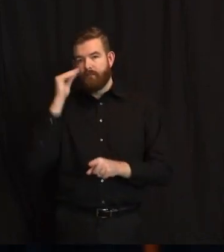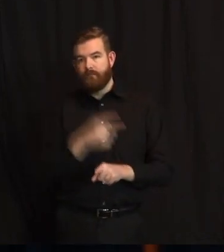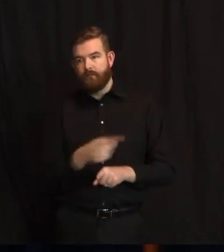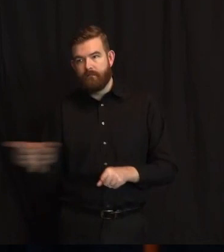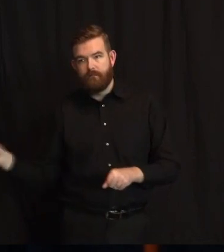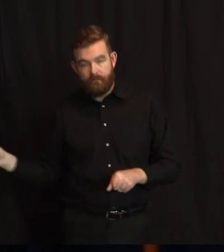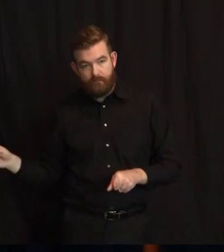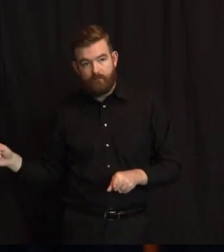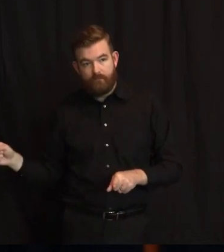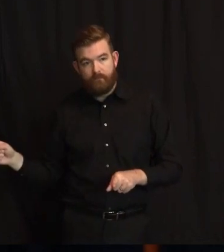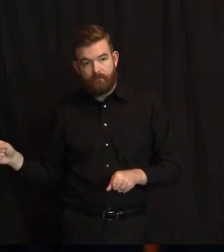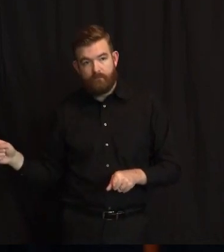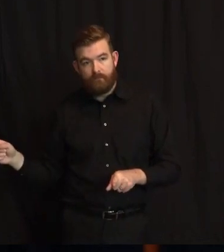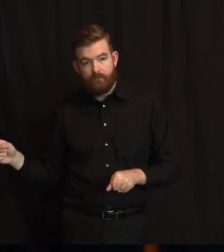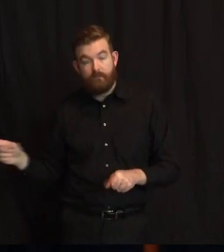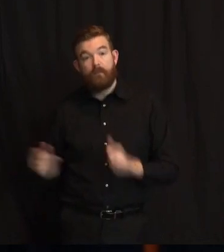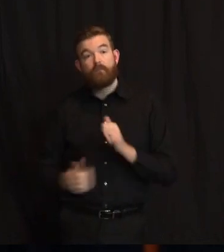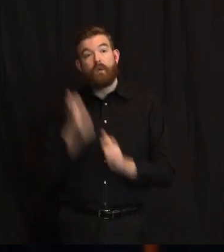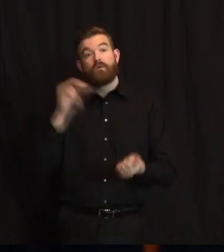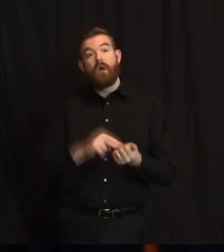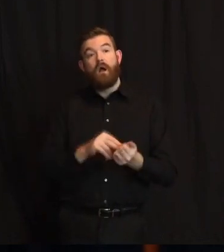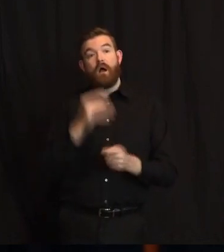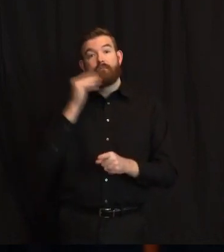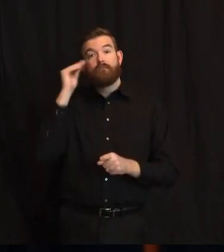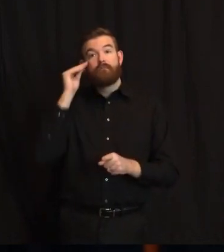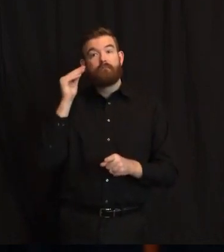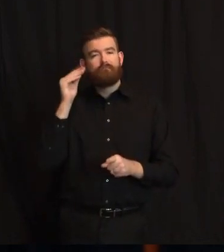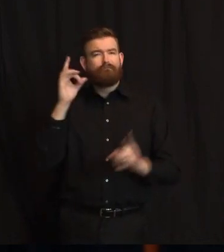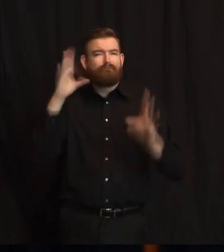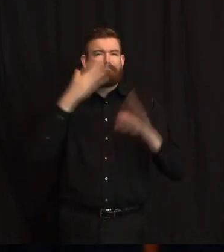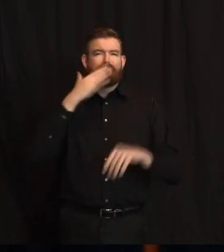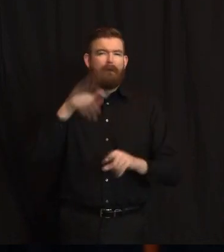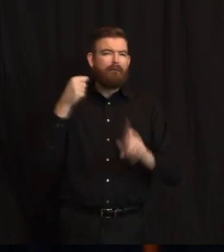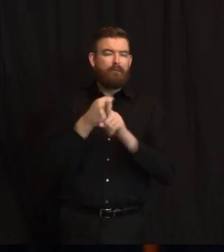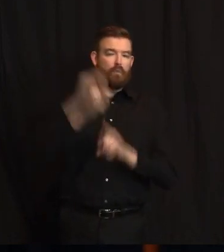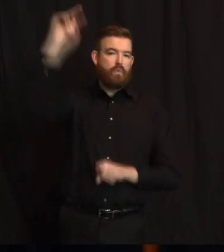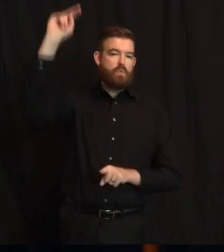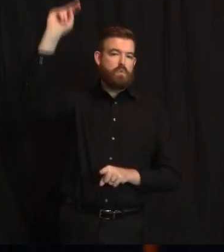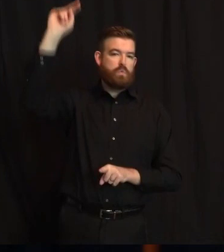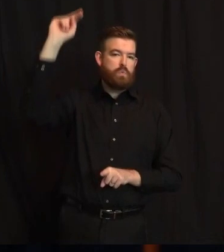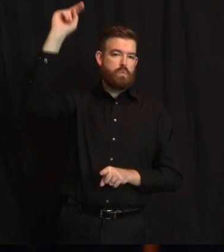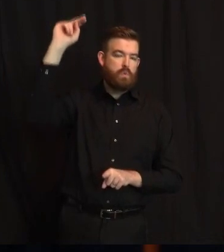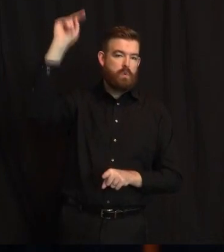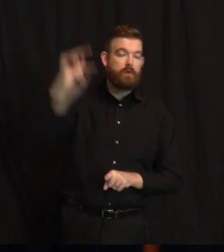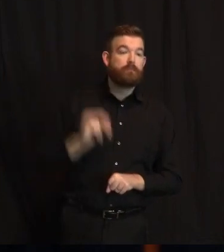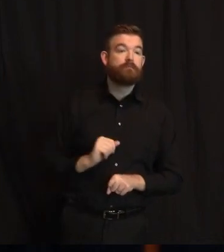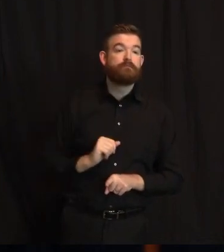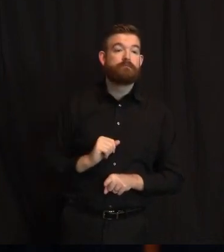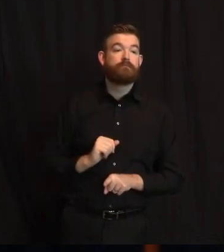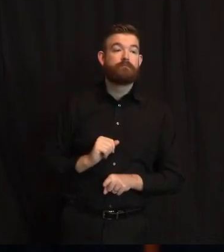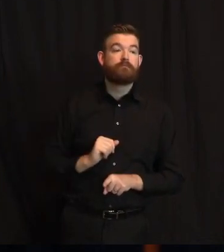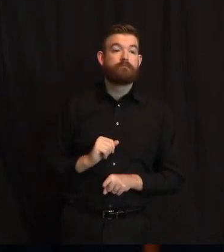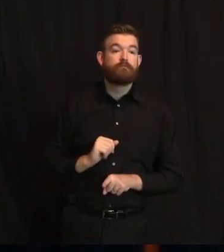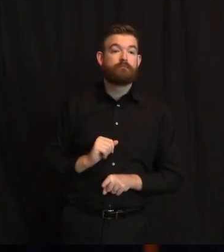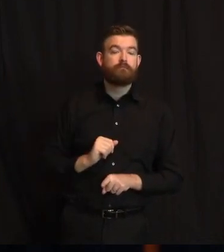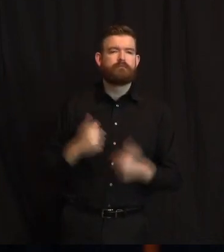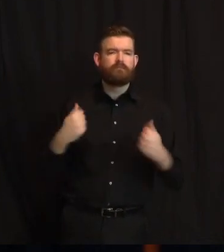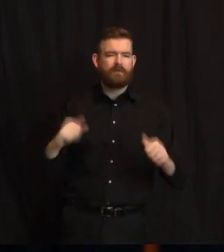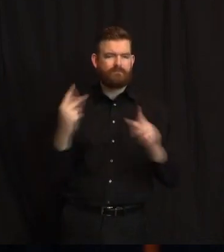homes, but I do want to tell you that we are on it full time. But it's going to be very